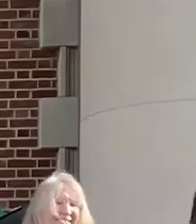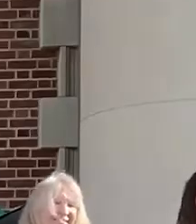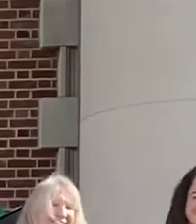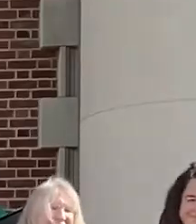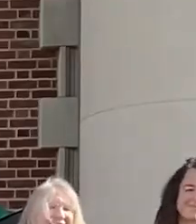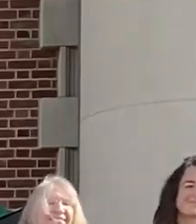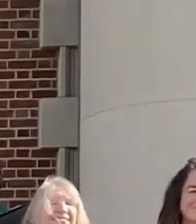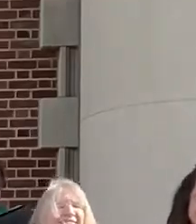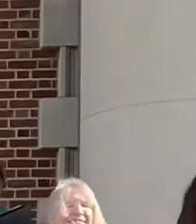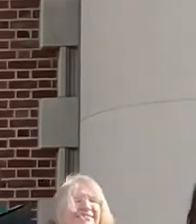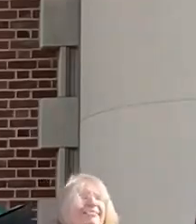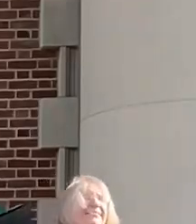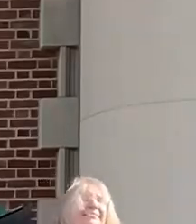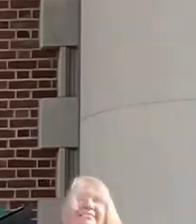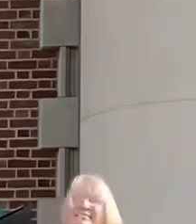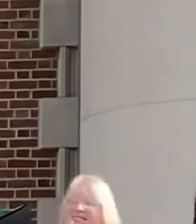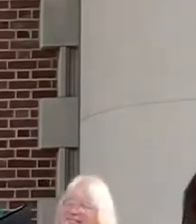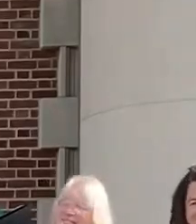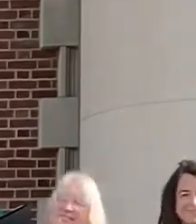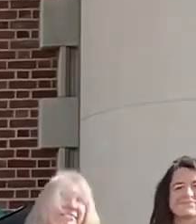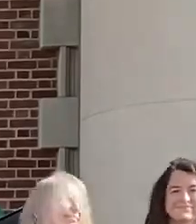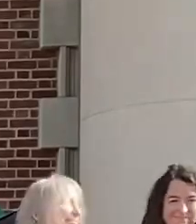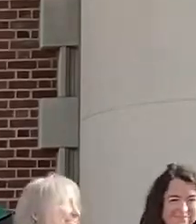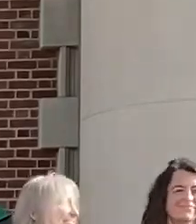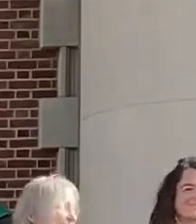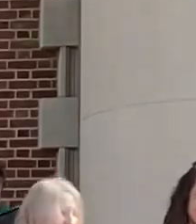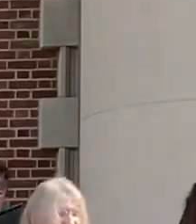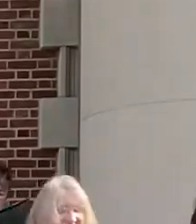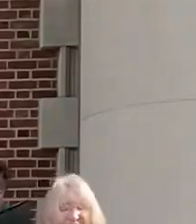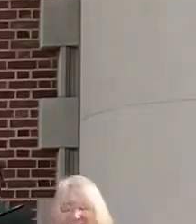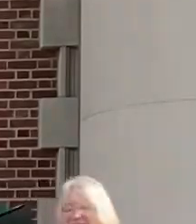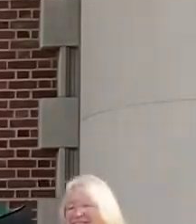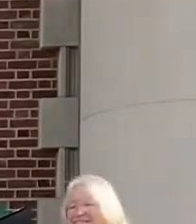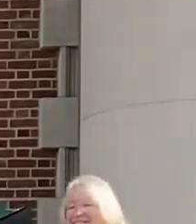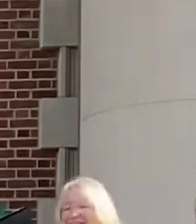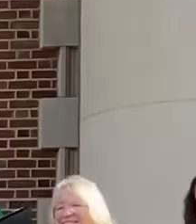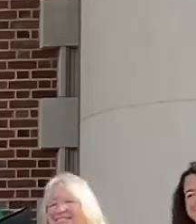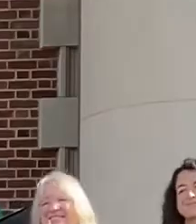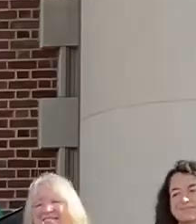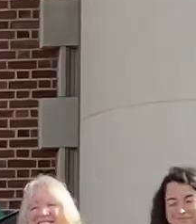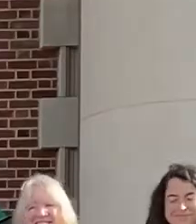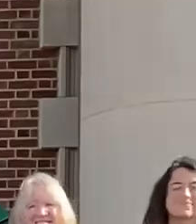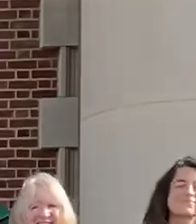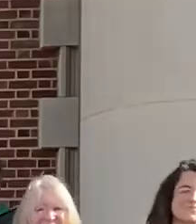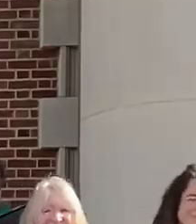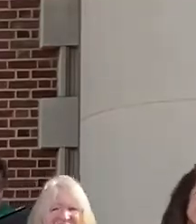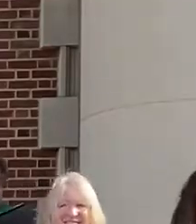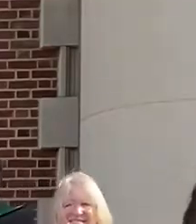every day we've got to walk on, walk on. If we want hope to survive